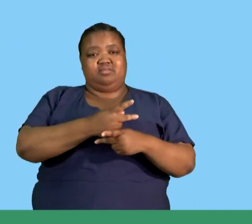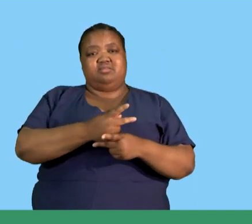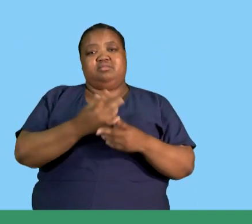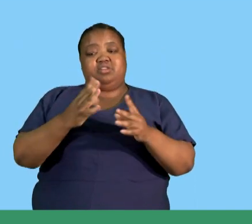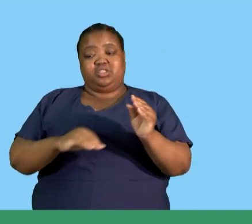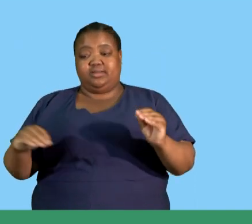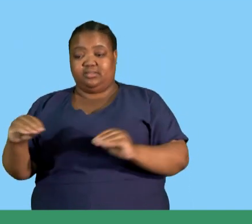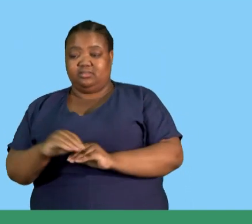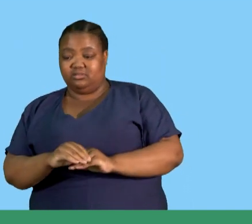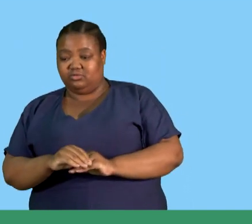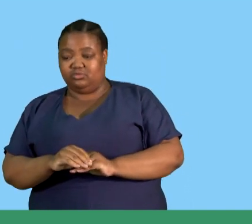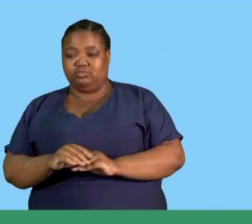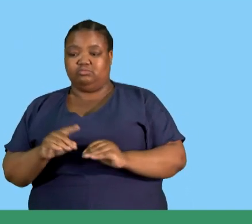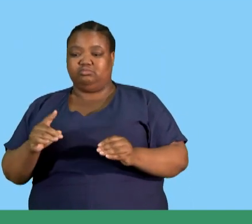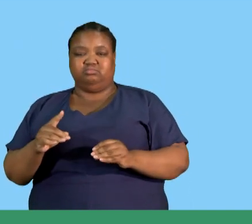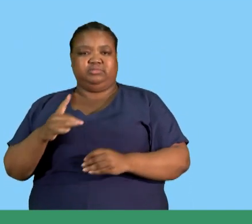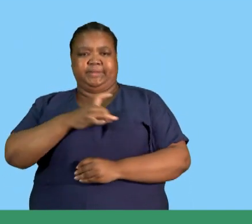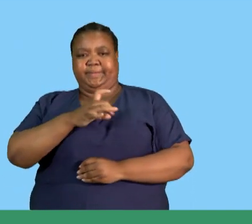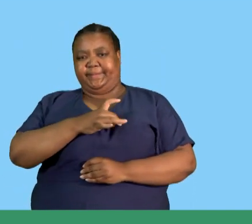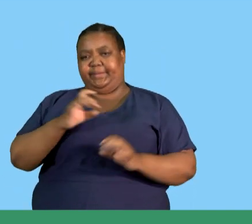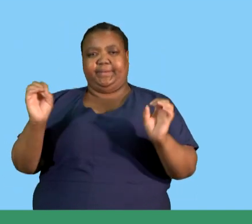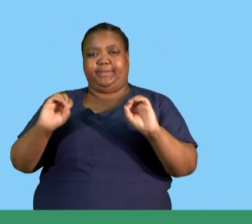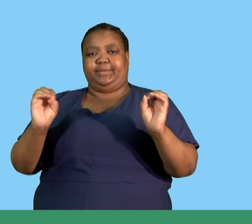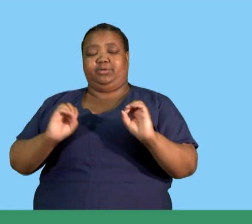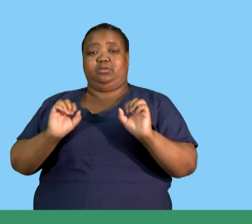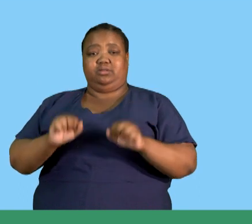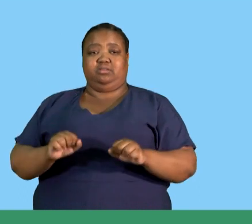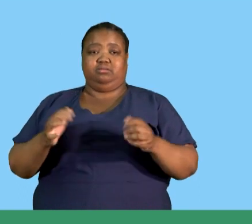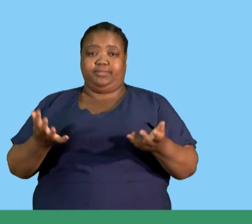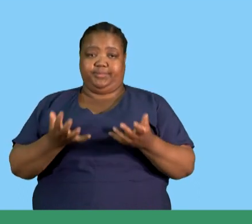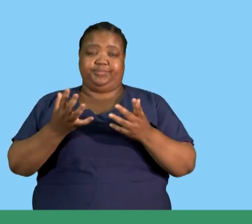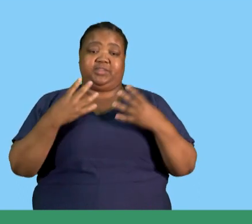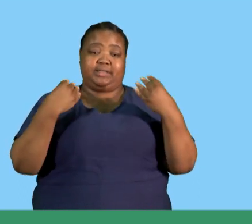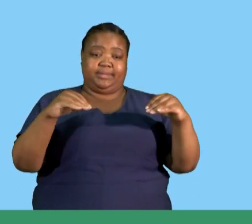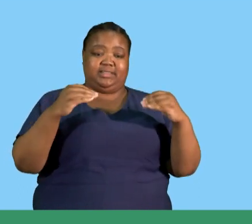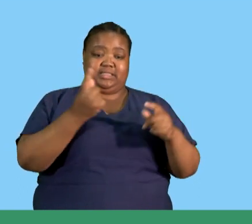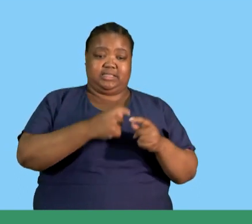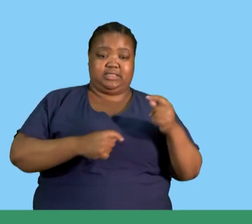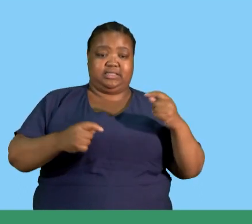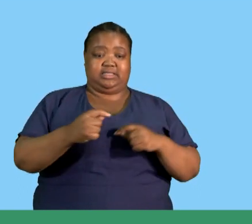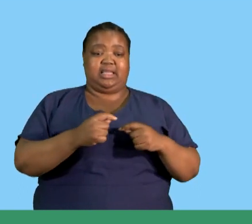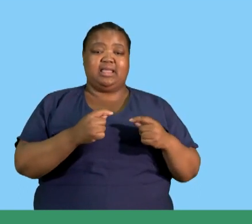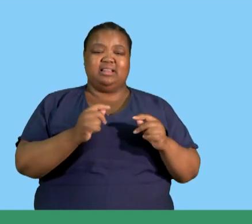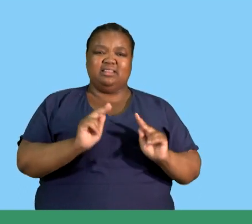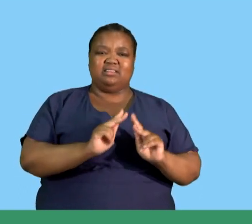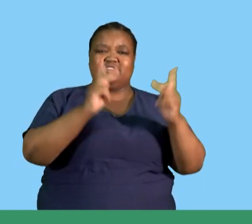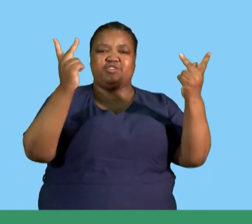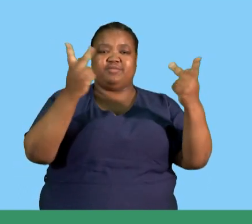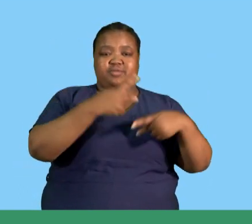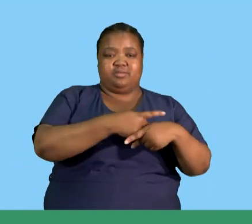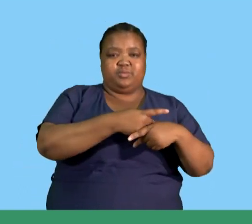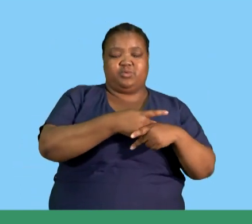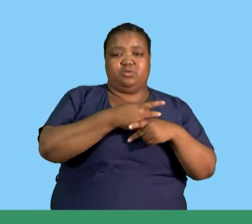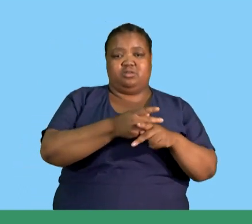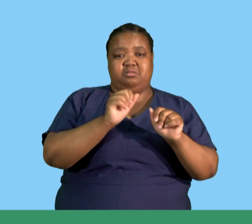products, it will not be threatened by substitute products. So at all times as a business, we need to be selling unique products to say,